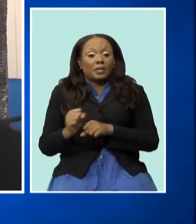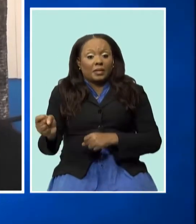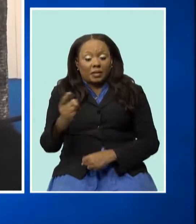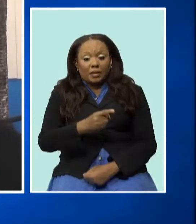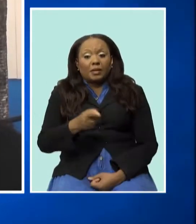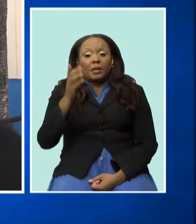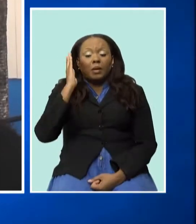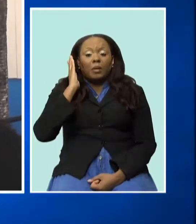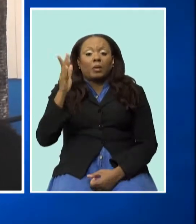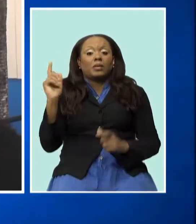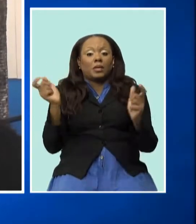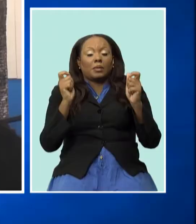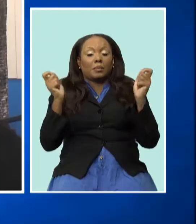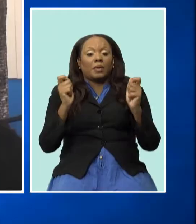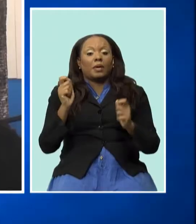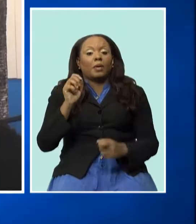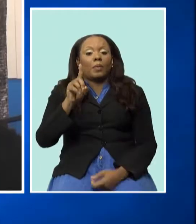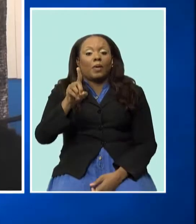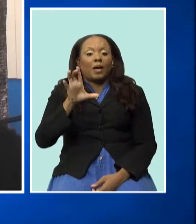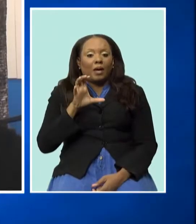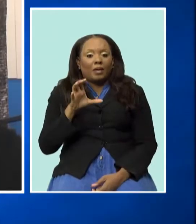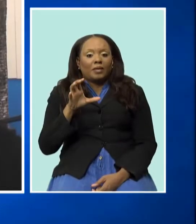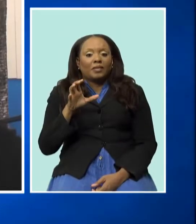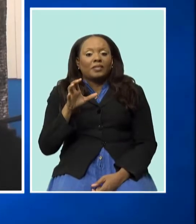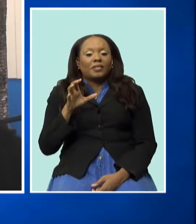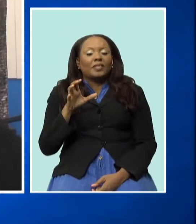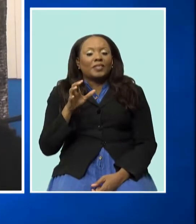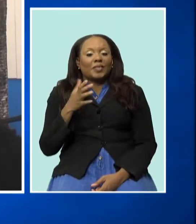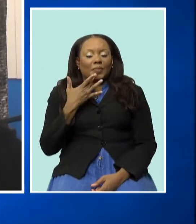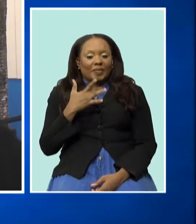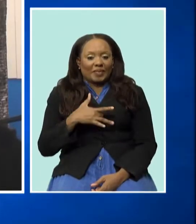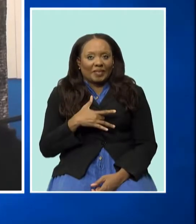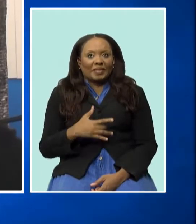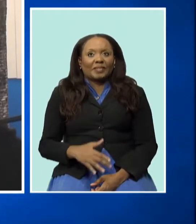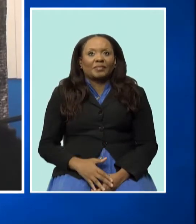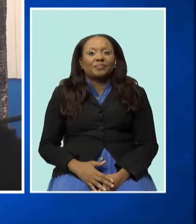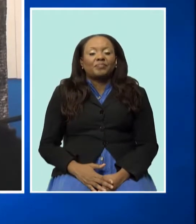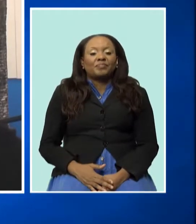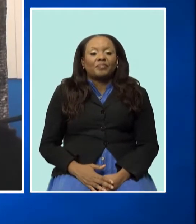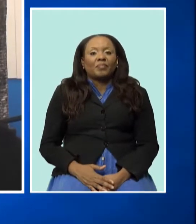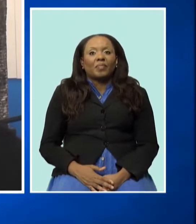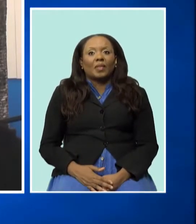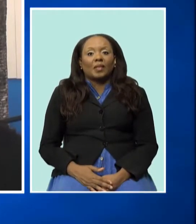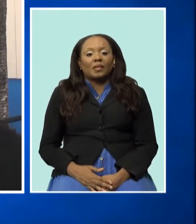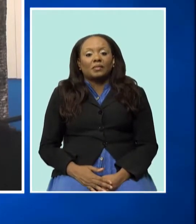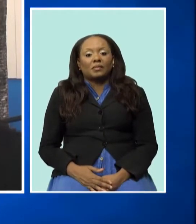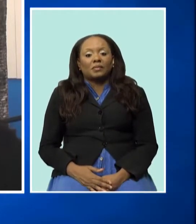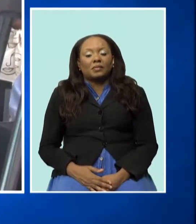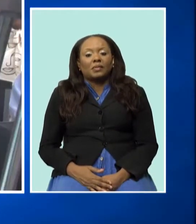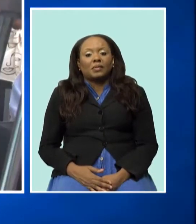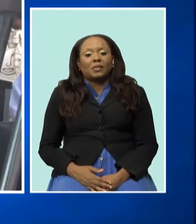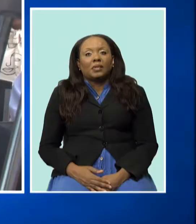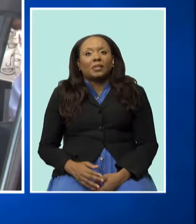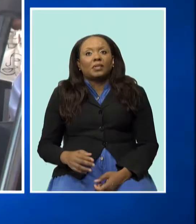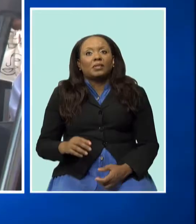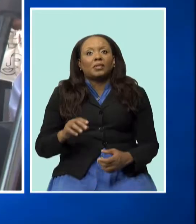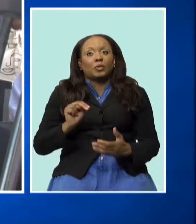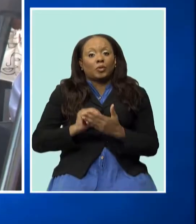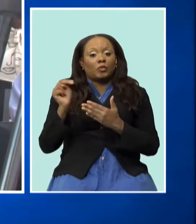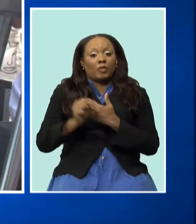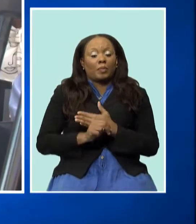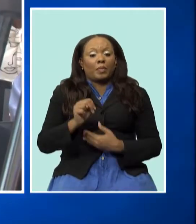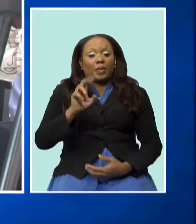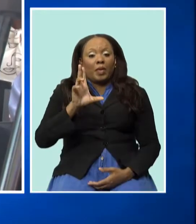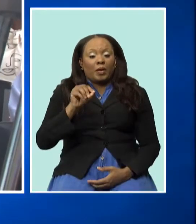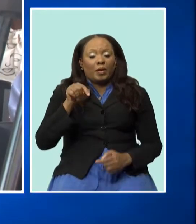to launch from November 30th this year. 1 year of celebration